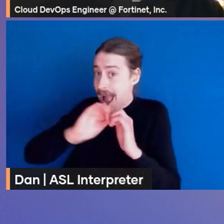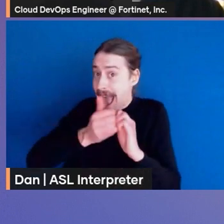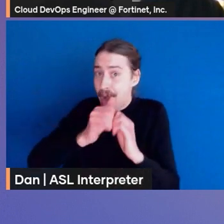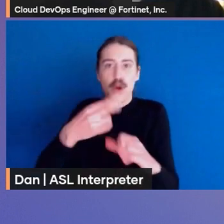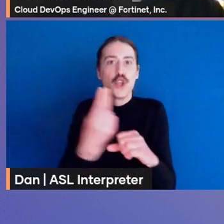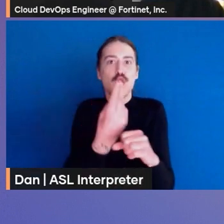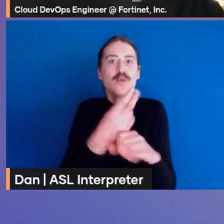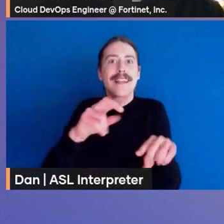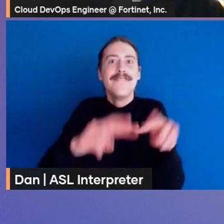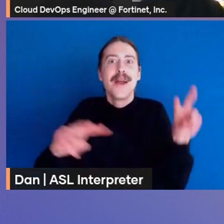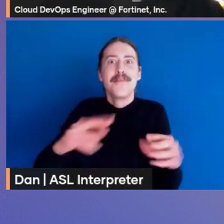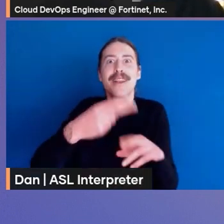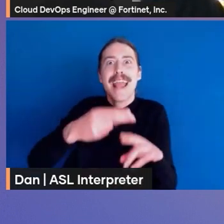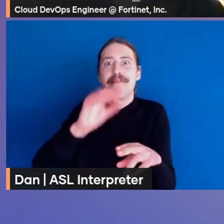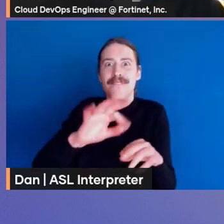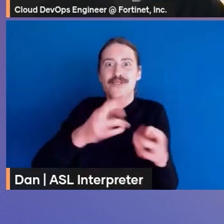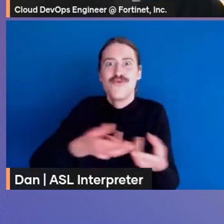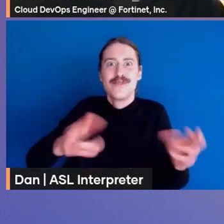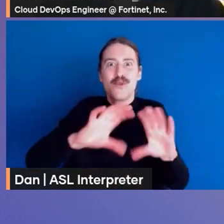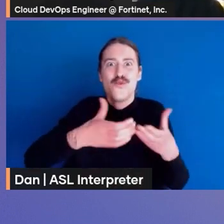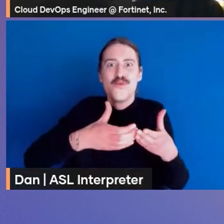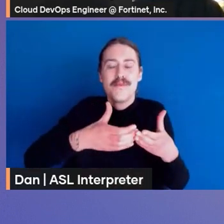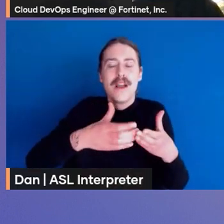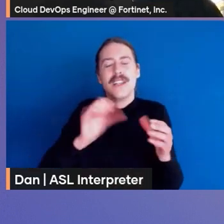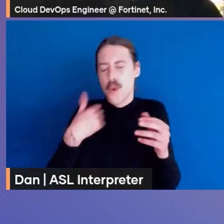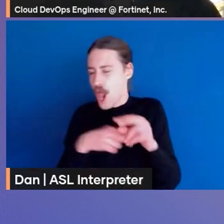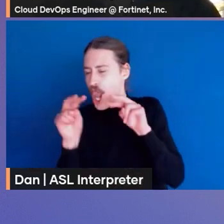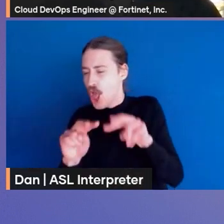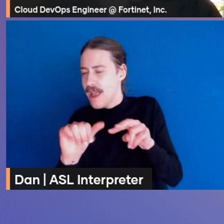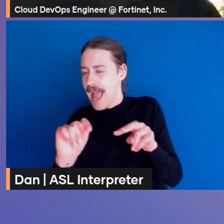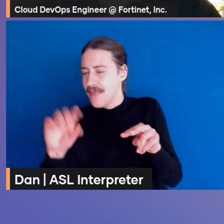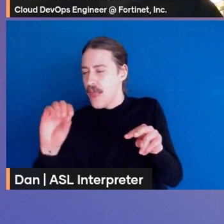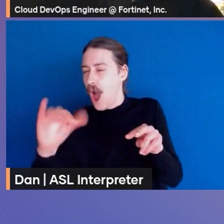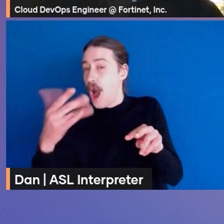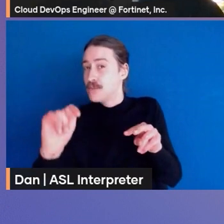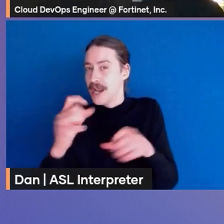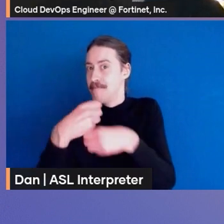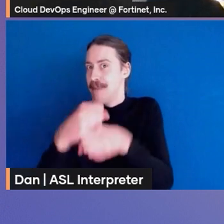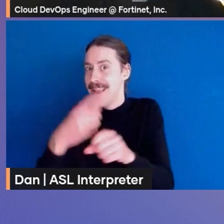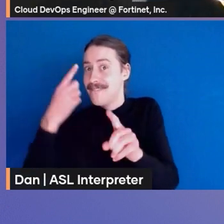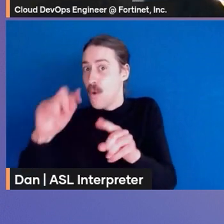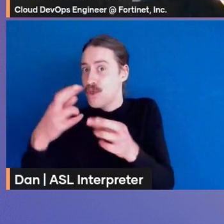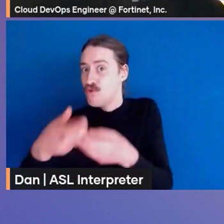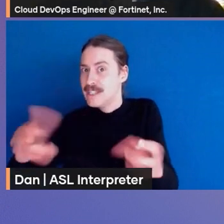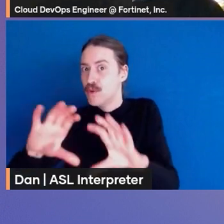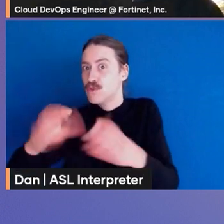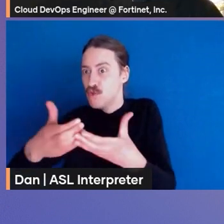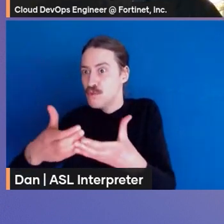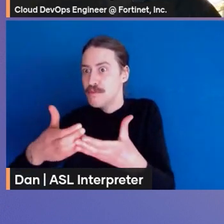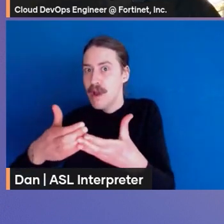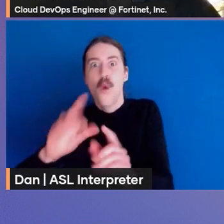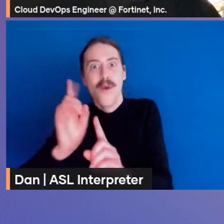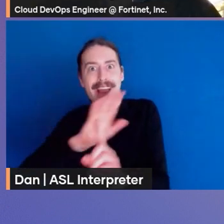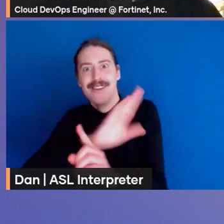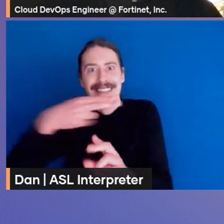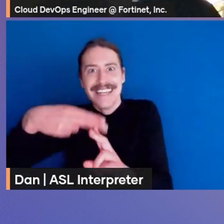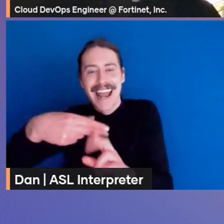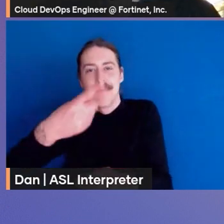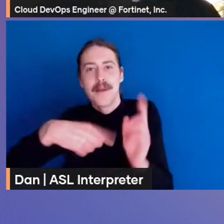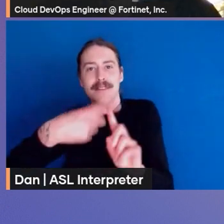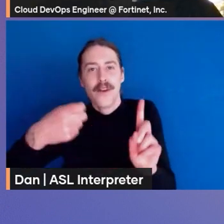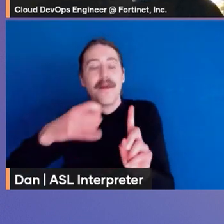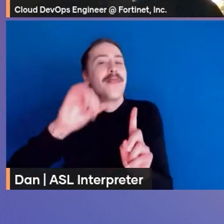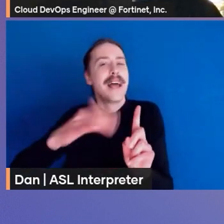of the resource group. We're looking at the object that was created for the resource group to get its name. That's what makes this dependency